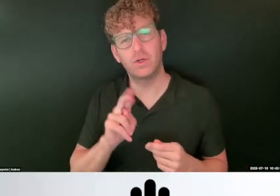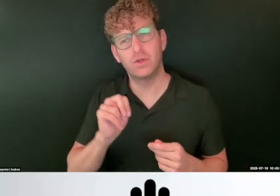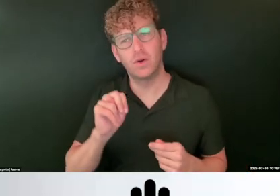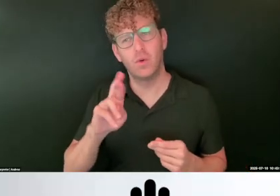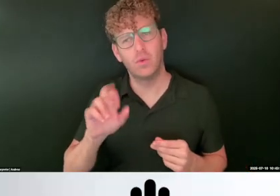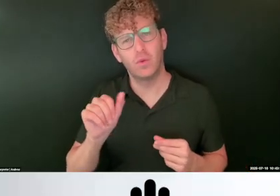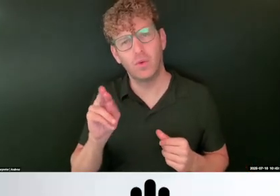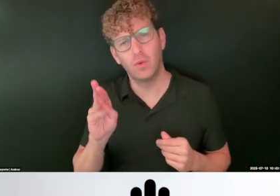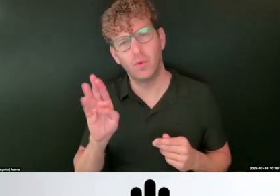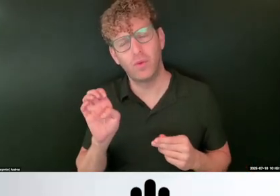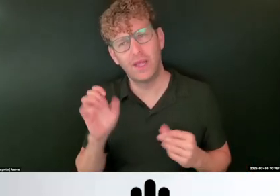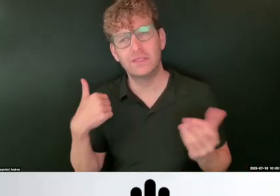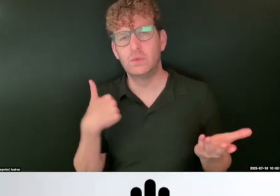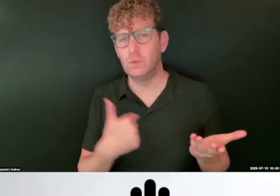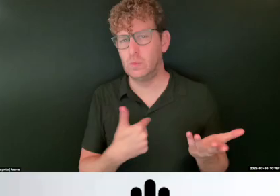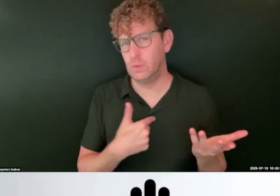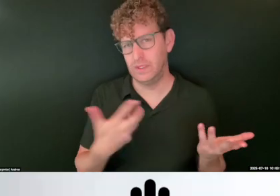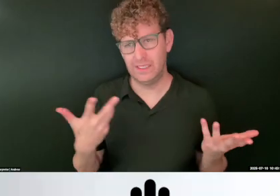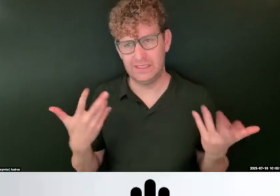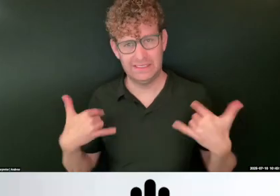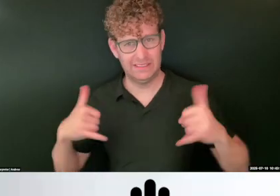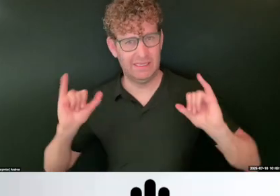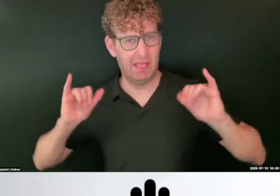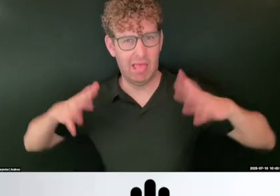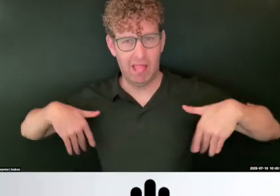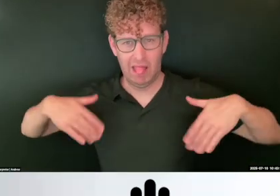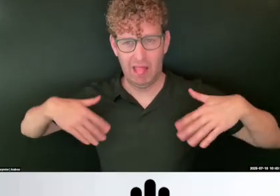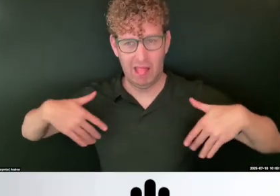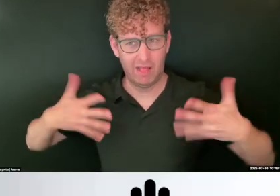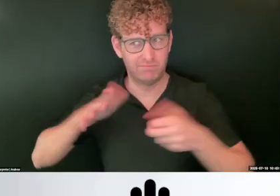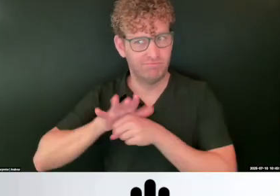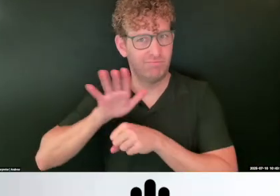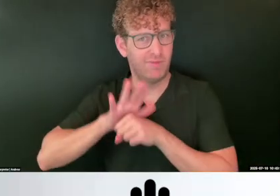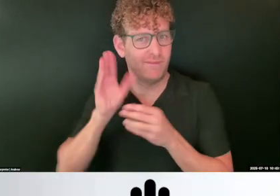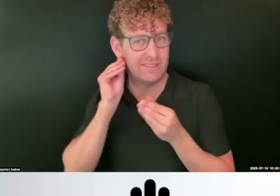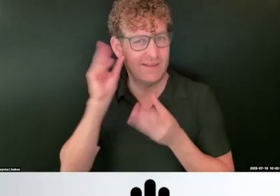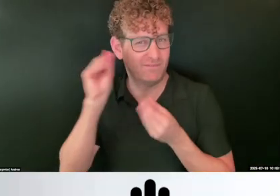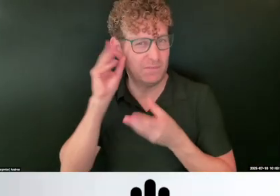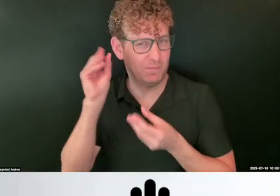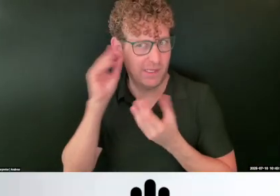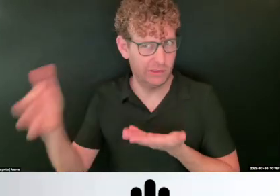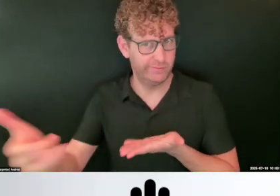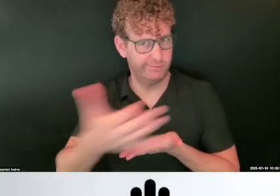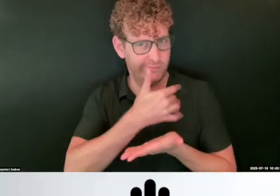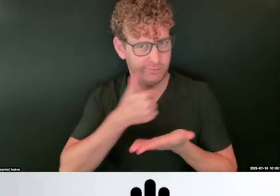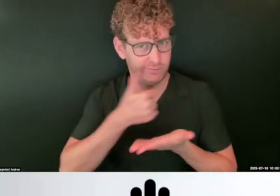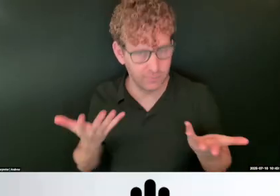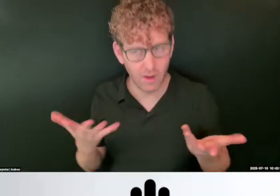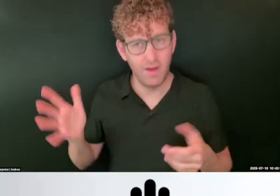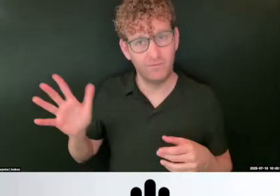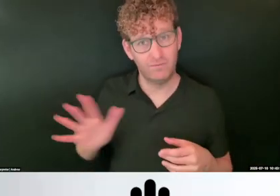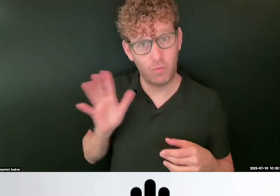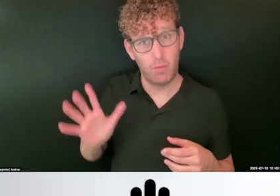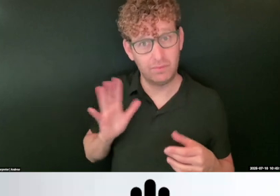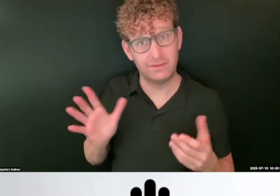had enough information to formally have a burn rate calculation. So I hope that kind of